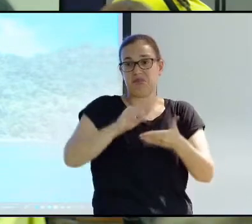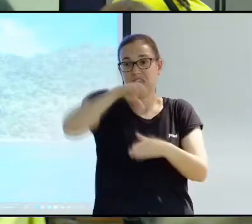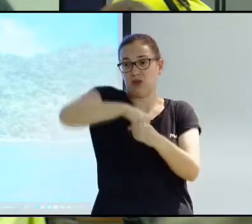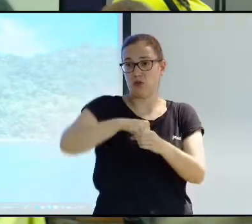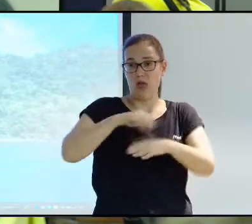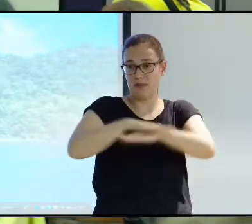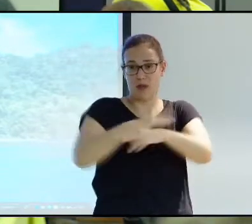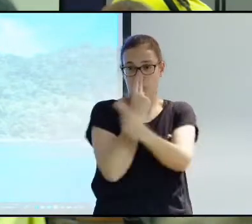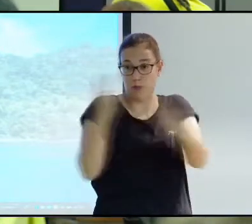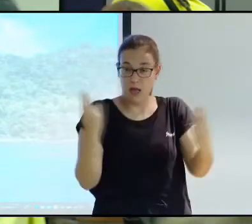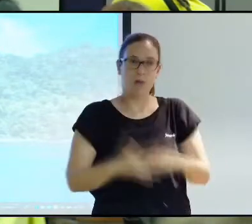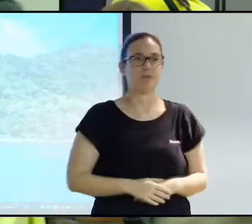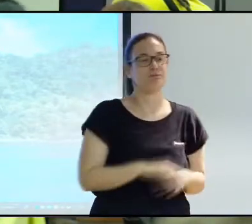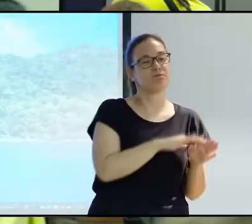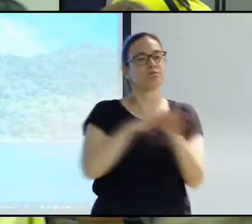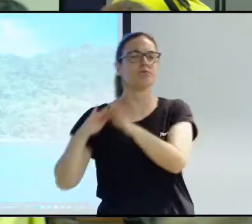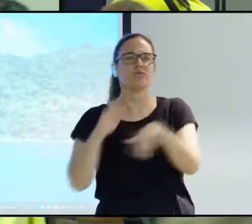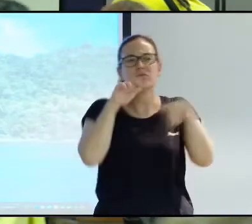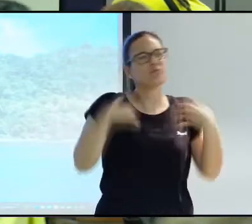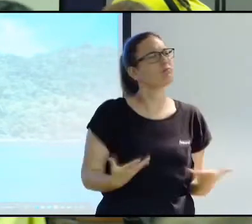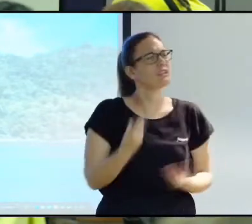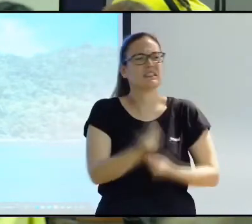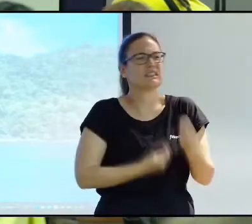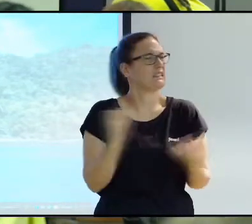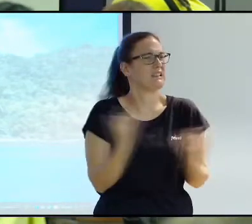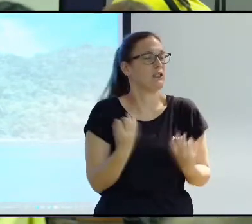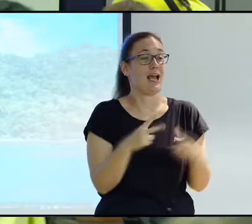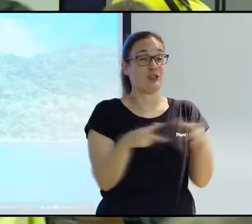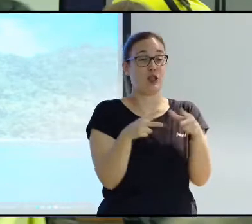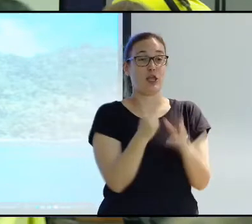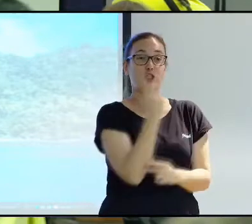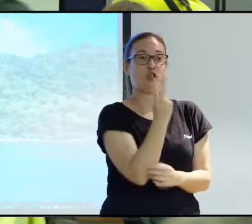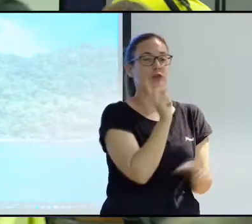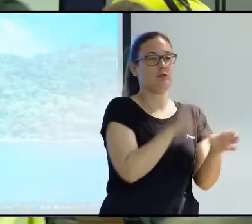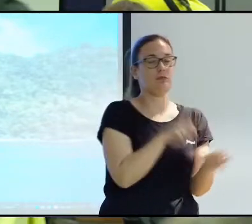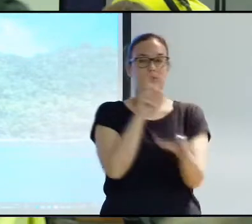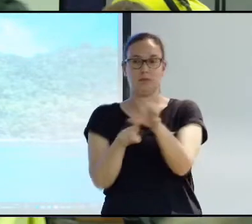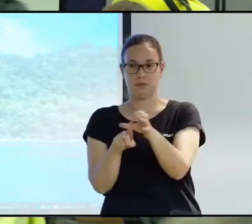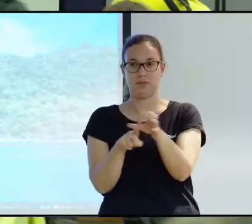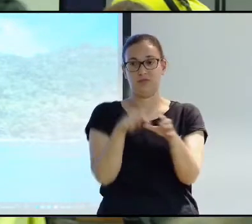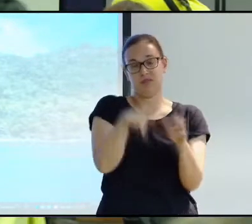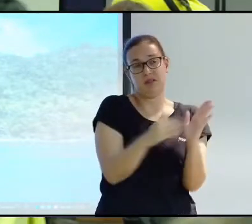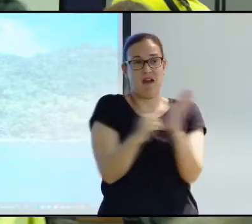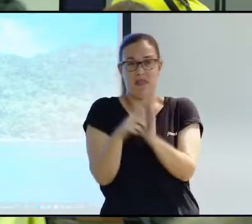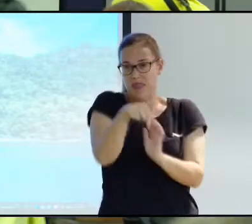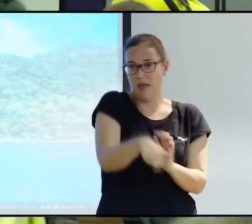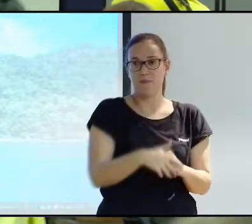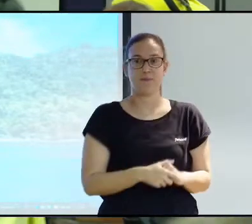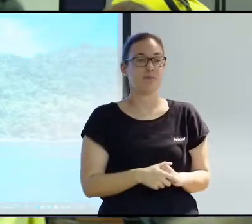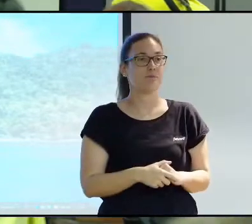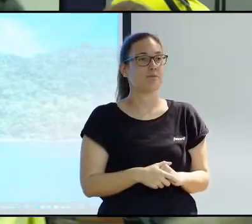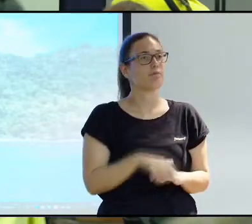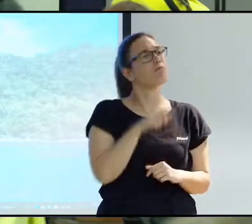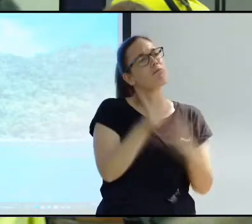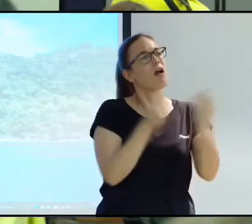now I go to the Alter Center. And what am I doing right now? I'm participating in 2 associations, Alter Valencia, and